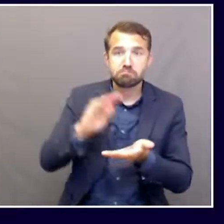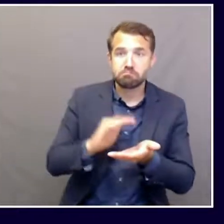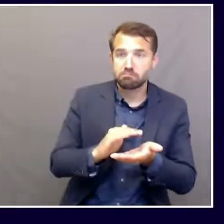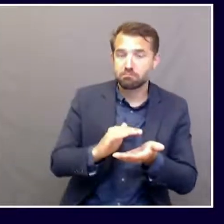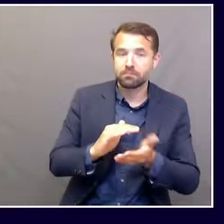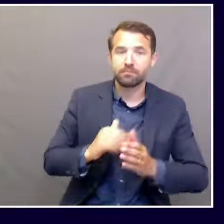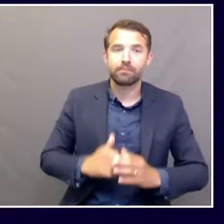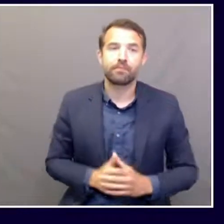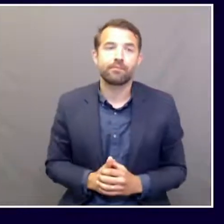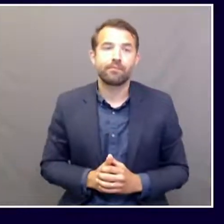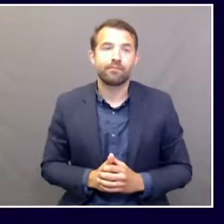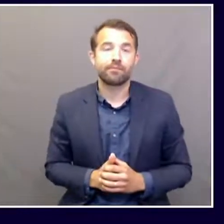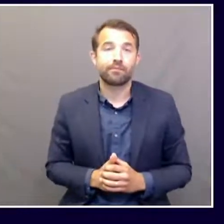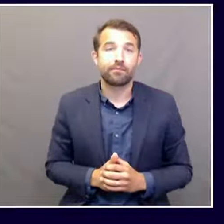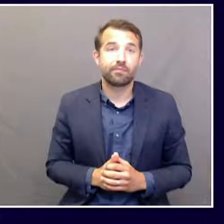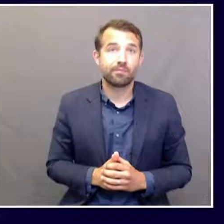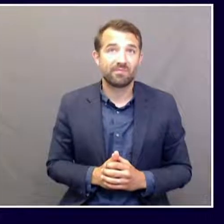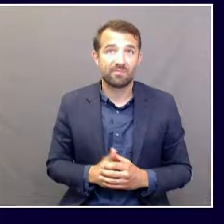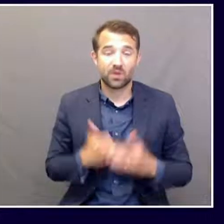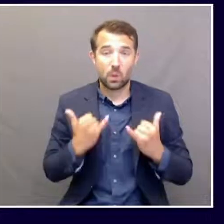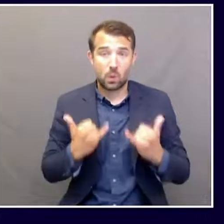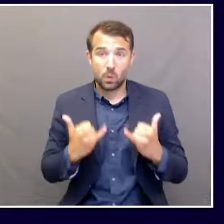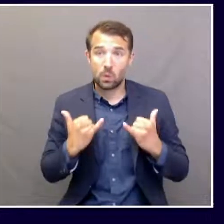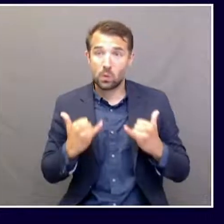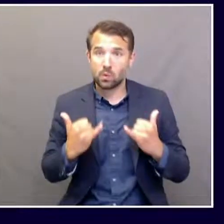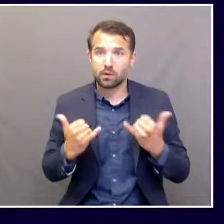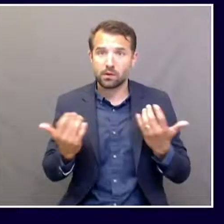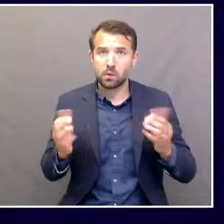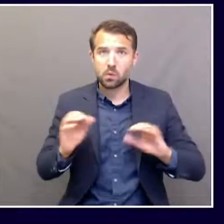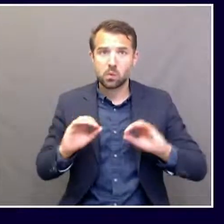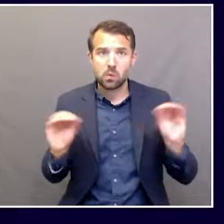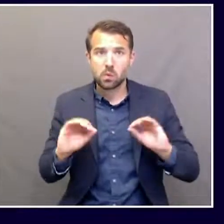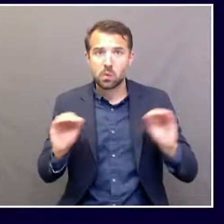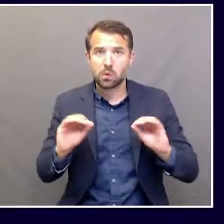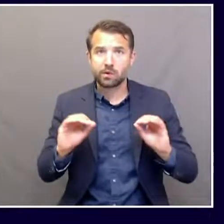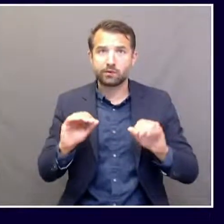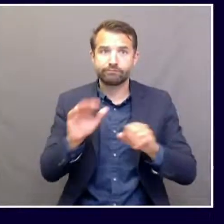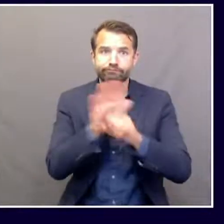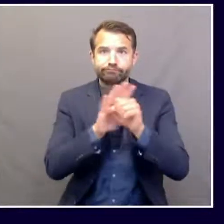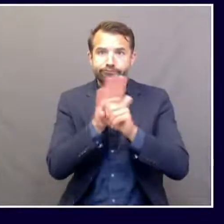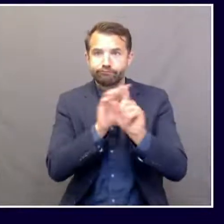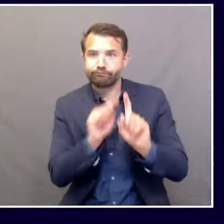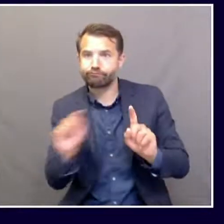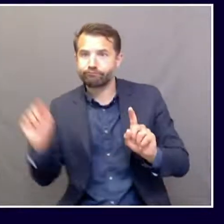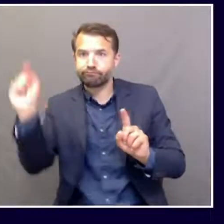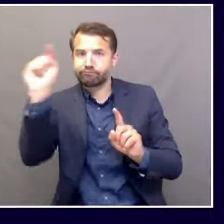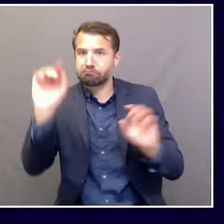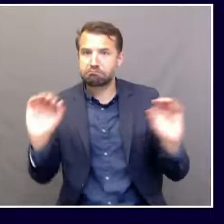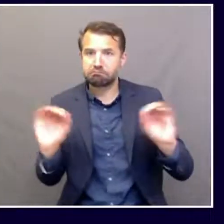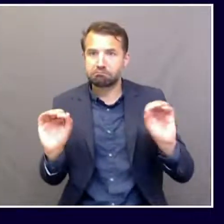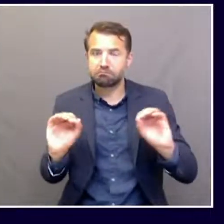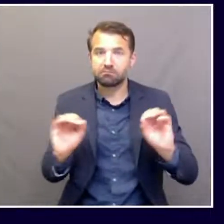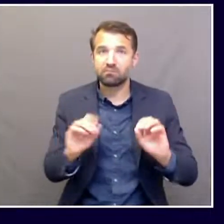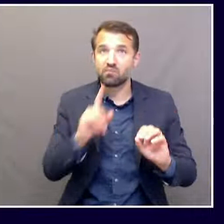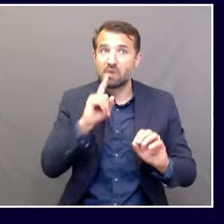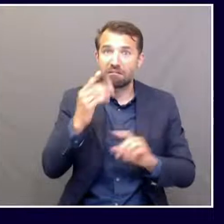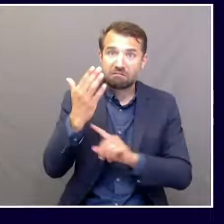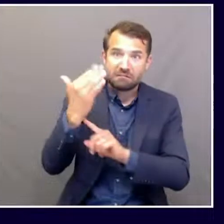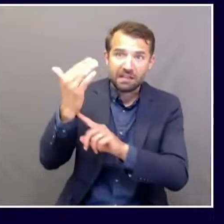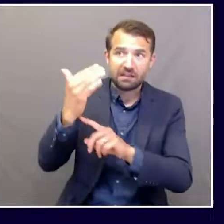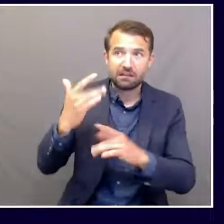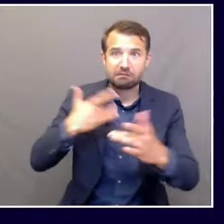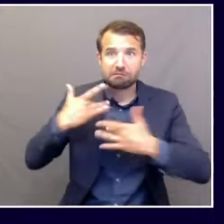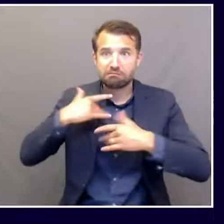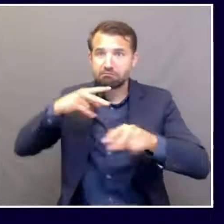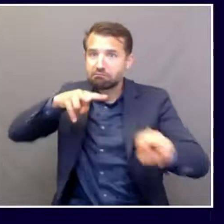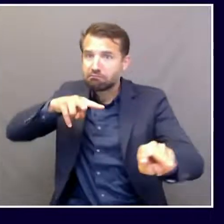others in terms of new cases lately. That's a very good sign. And again, in part driven by widespread